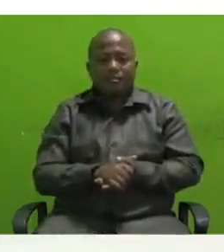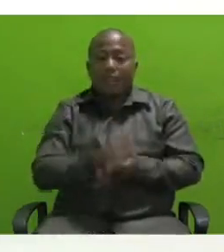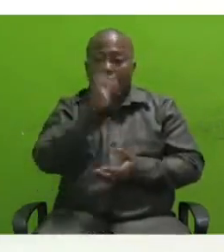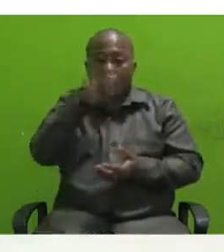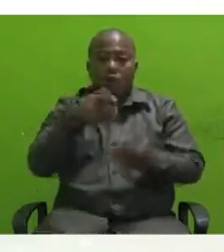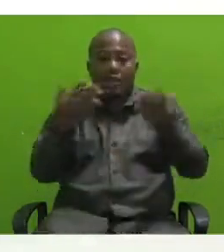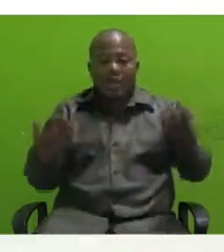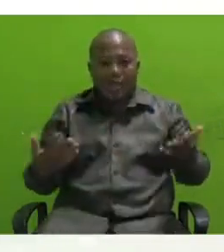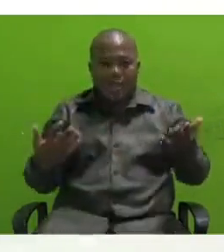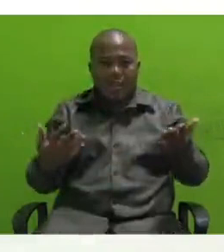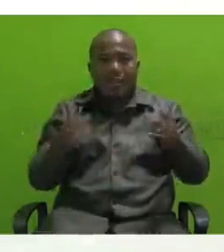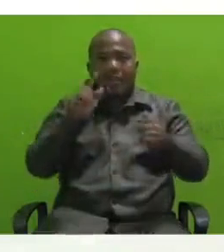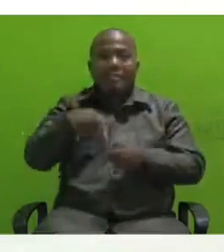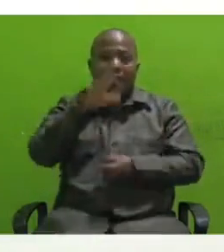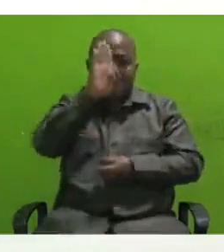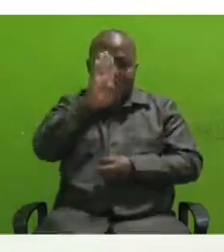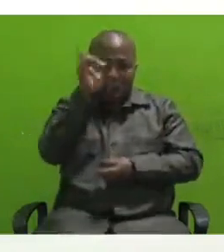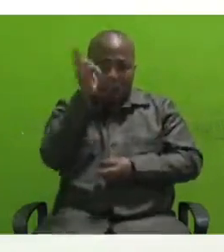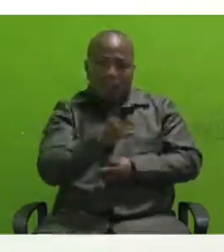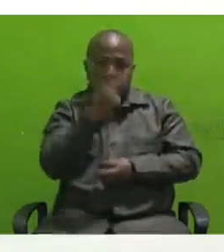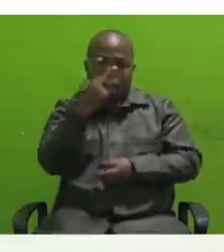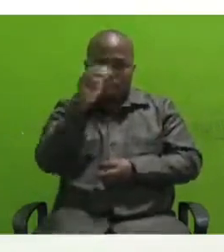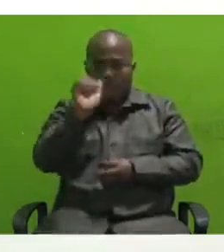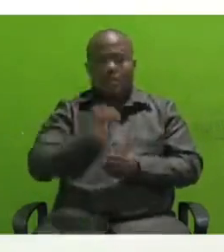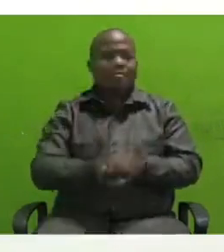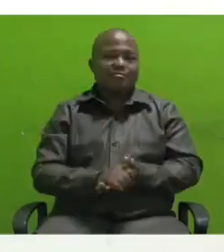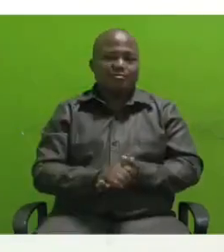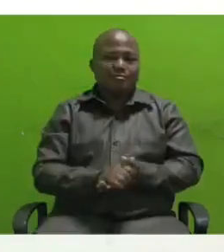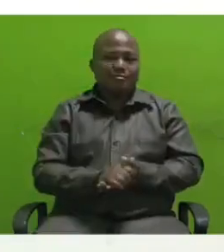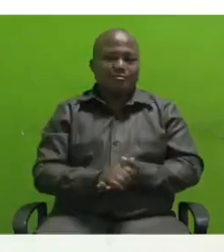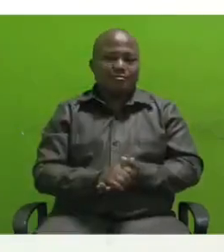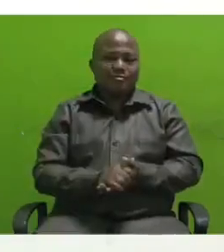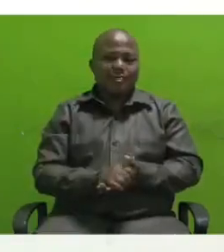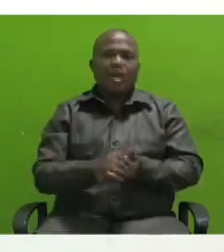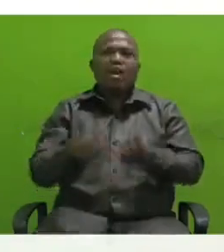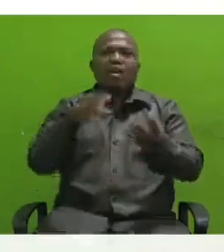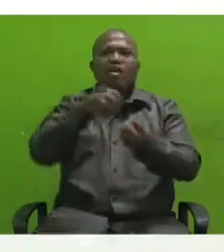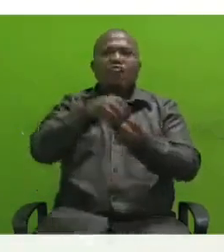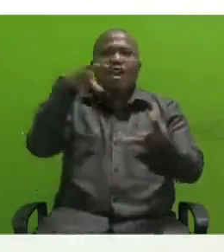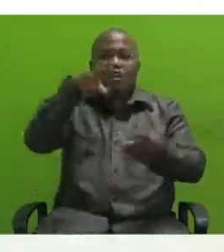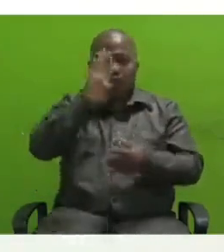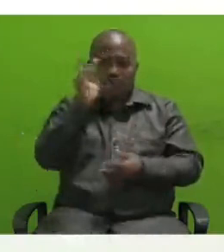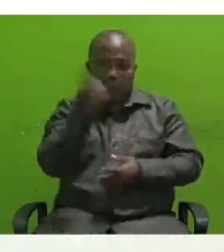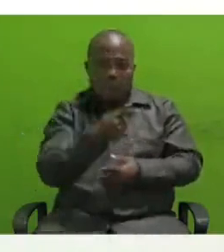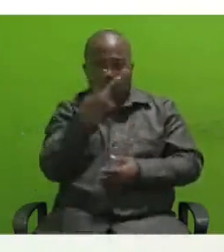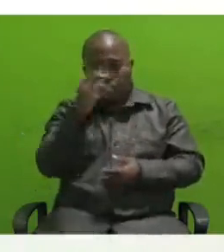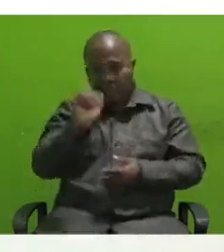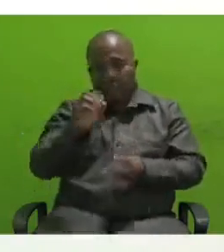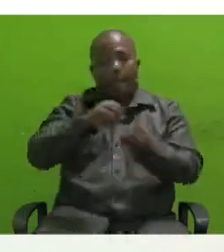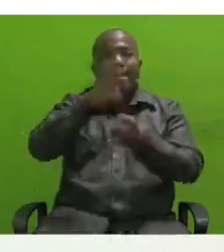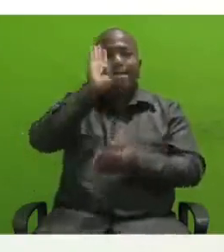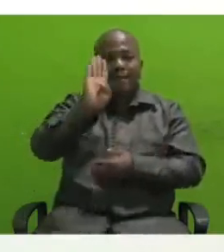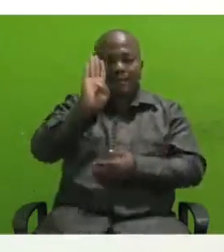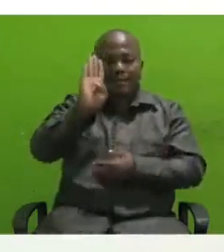Yes, so now it is b over 2a. We're supposed to fill the value of b over 2a. So